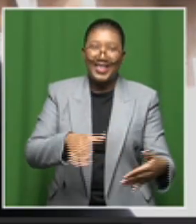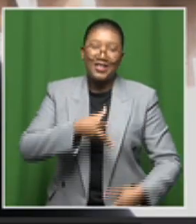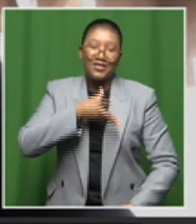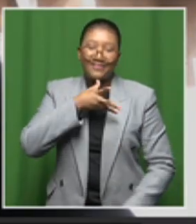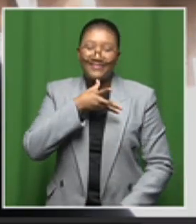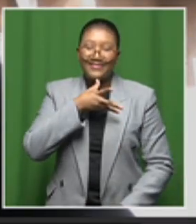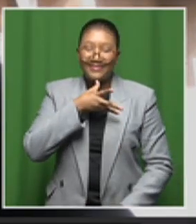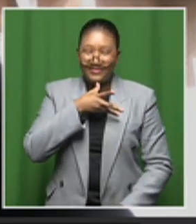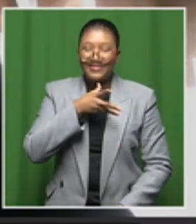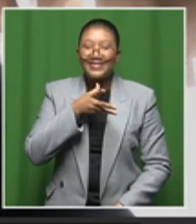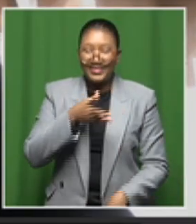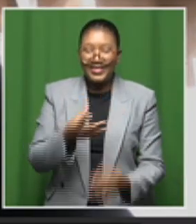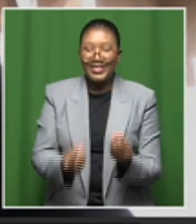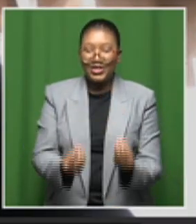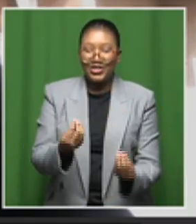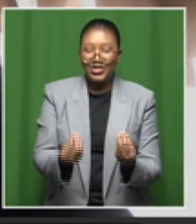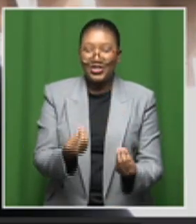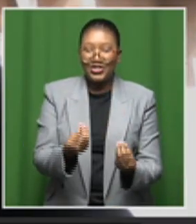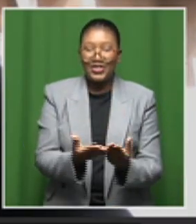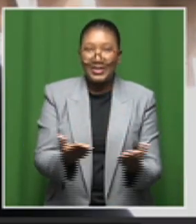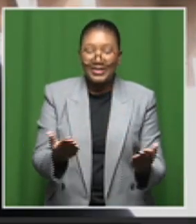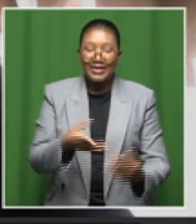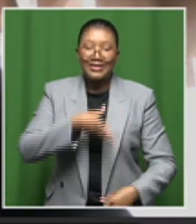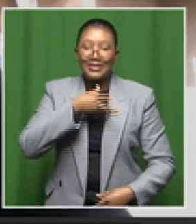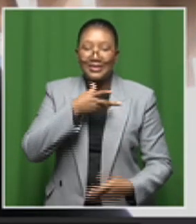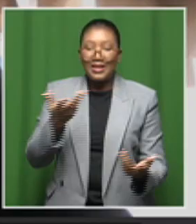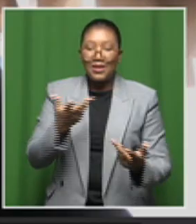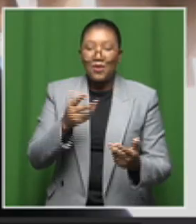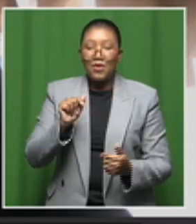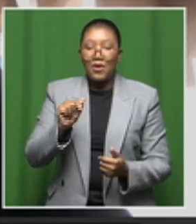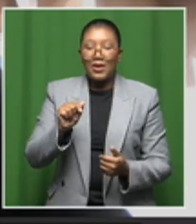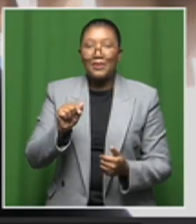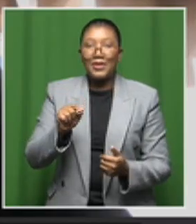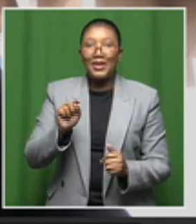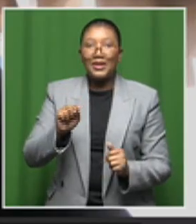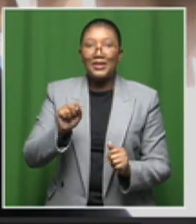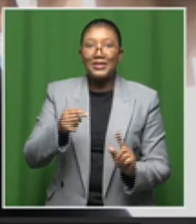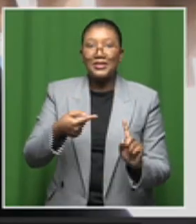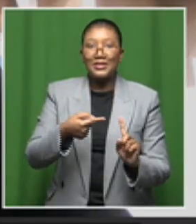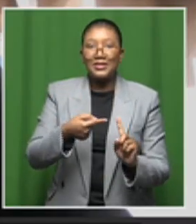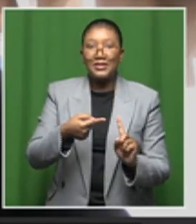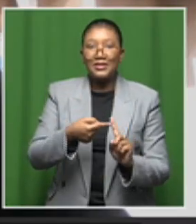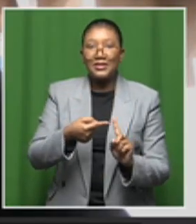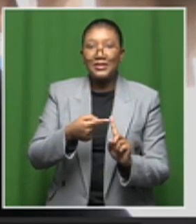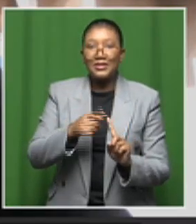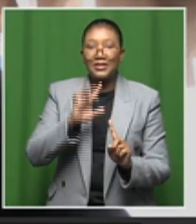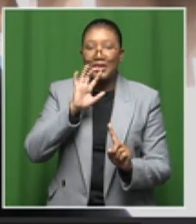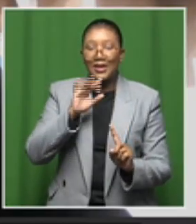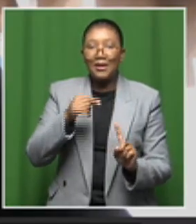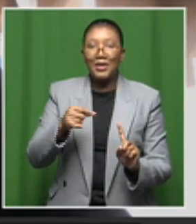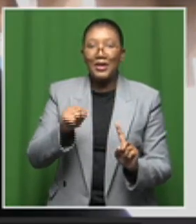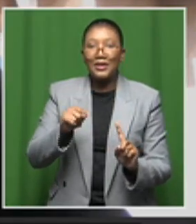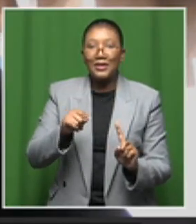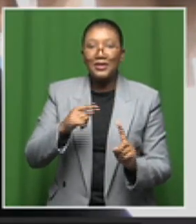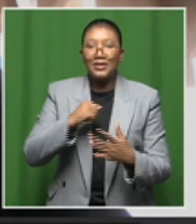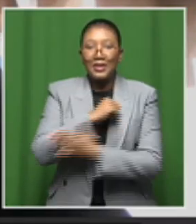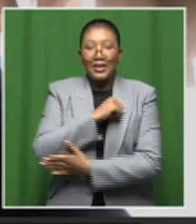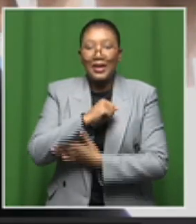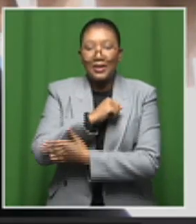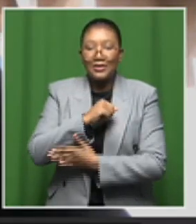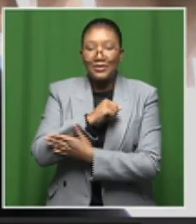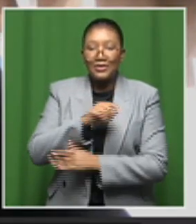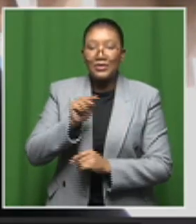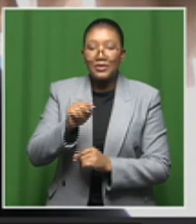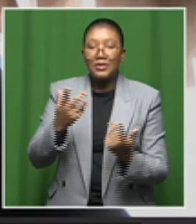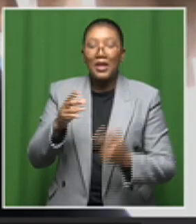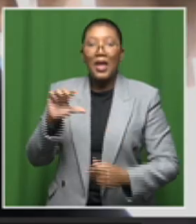reports last year in the Gambia where children died from consuming a substandard cough syrup. We haven't